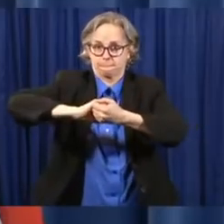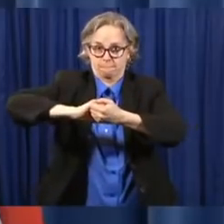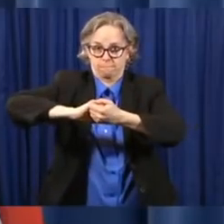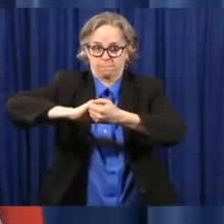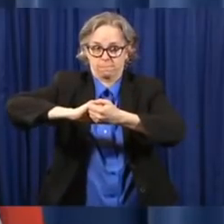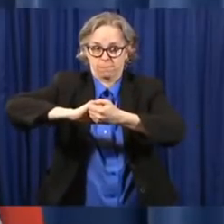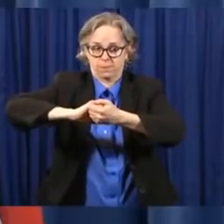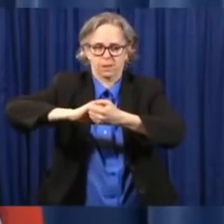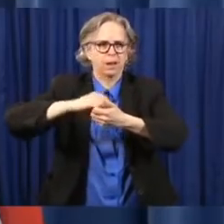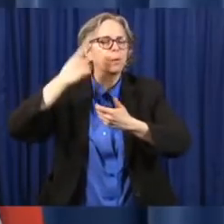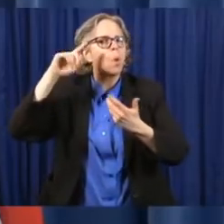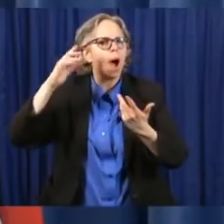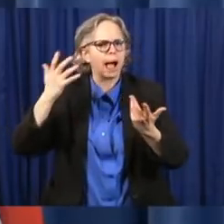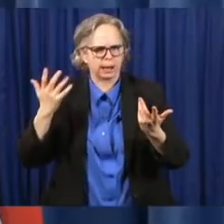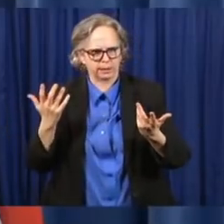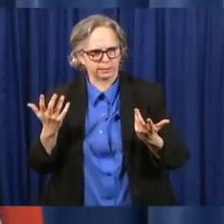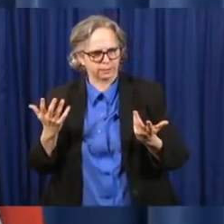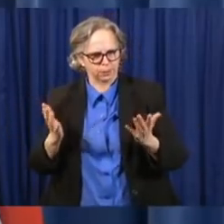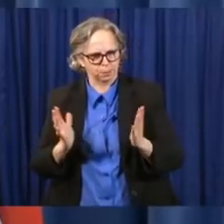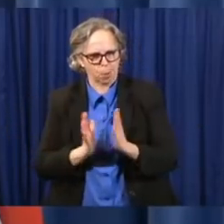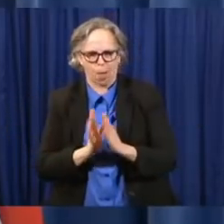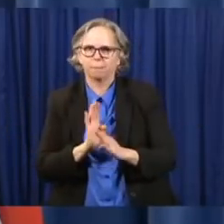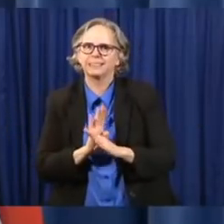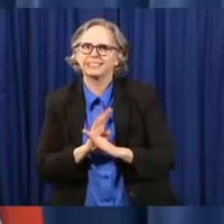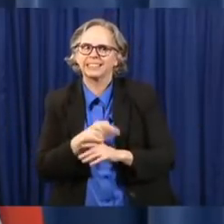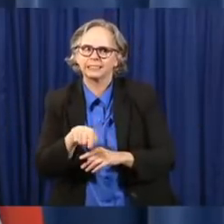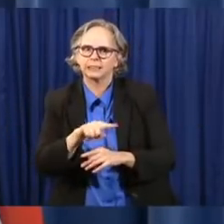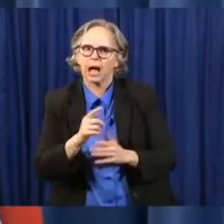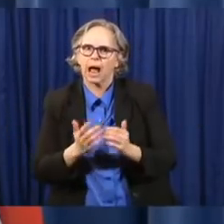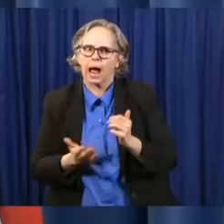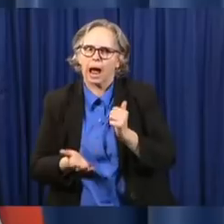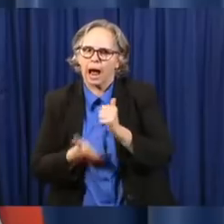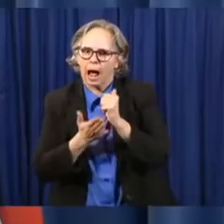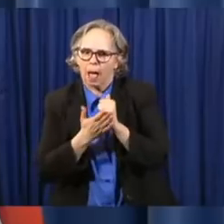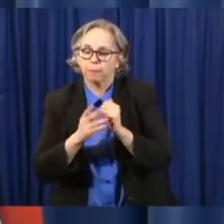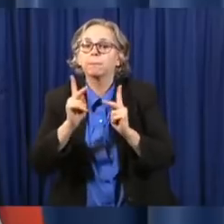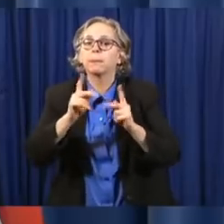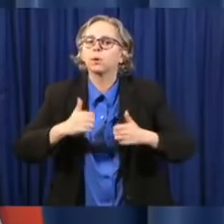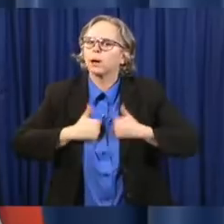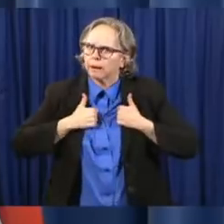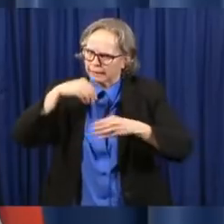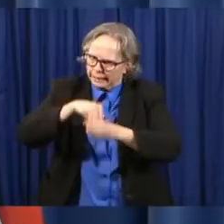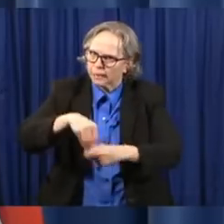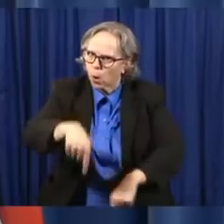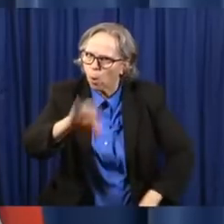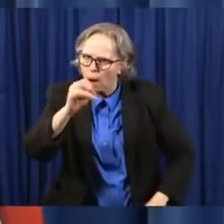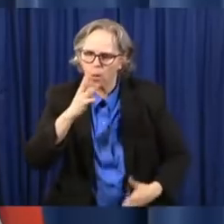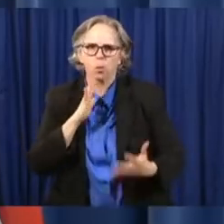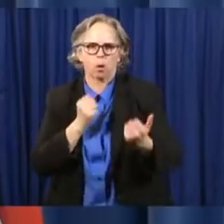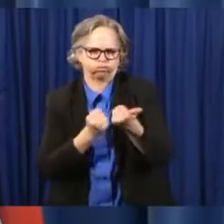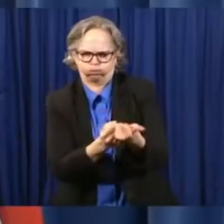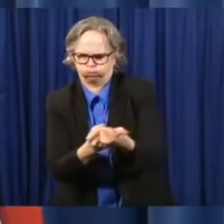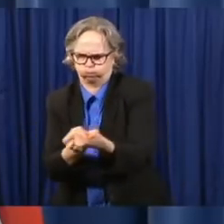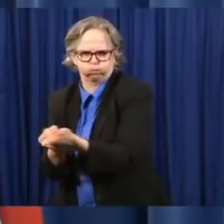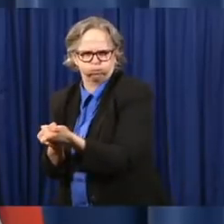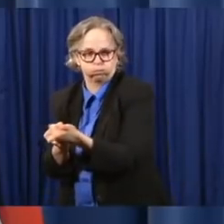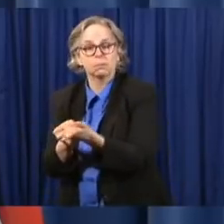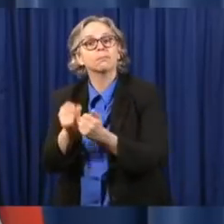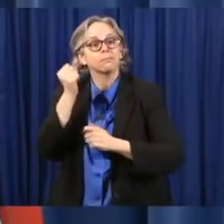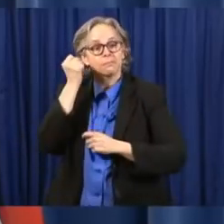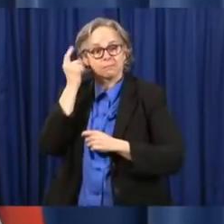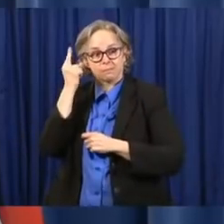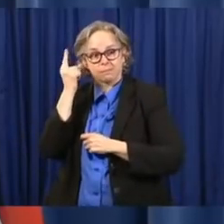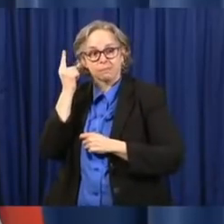in Ohio. The partnership with these Ohio-headquartered financial institutions will help small businesses maintain operations and